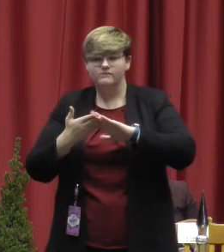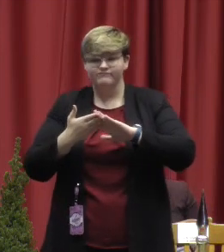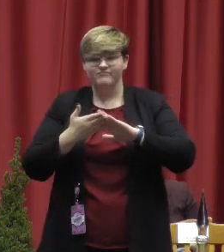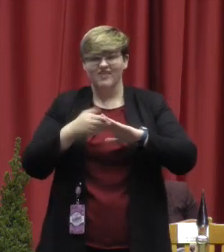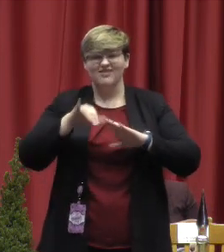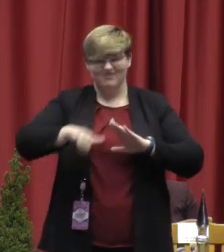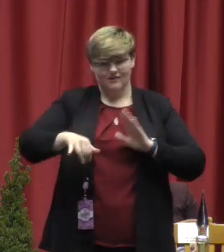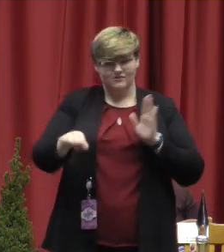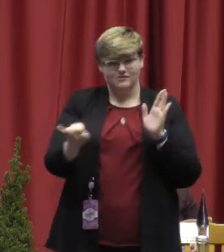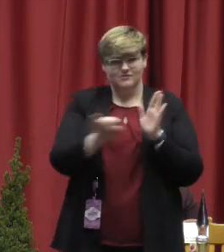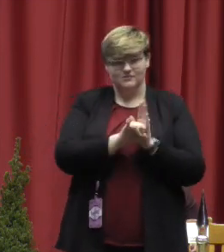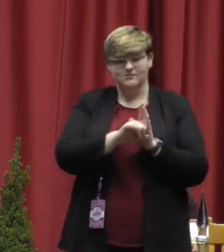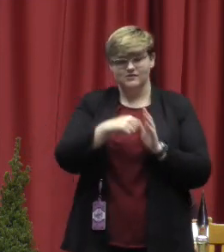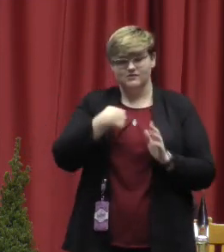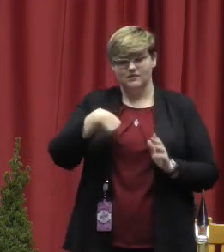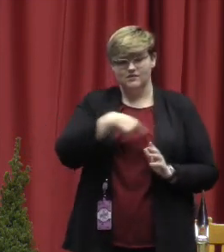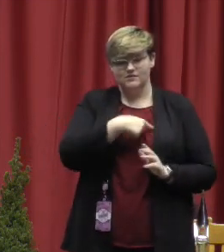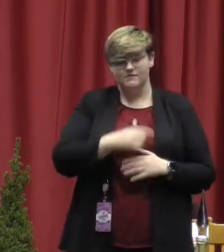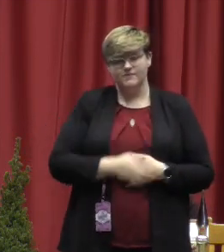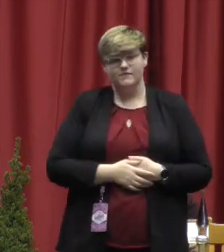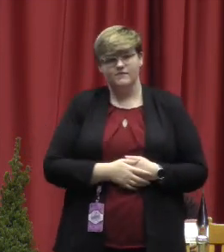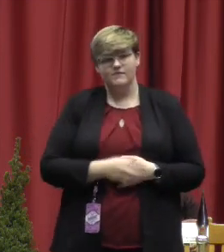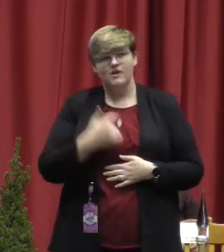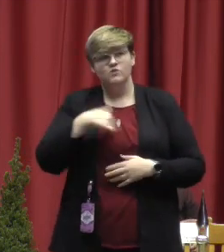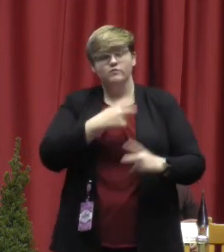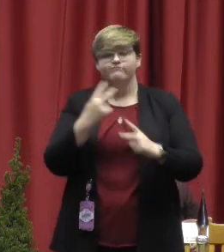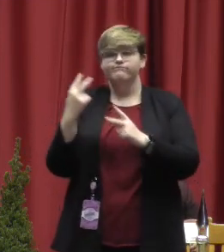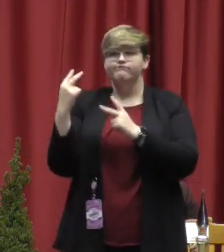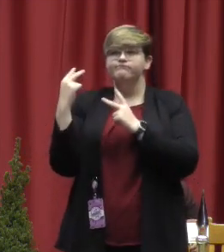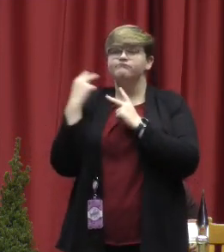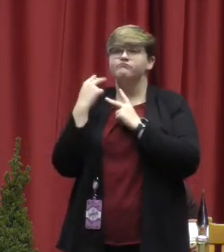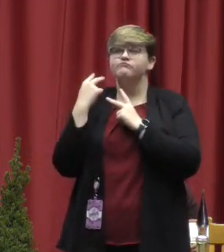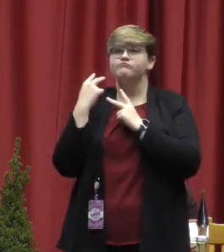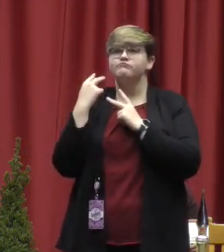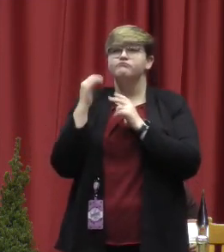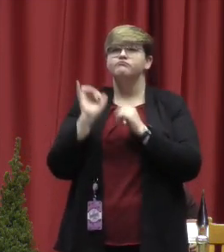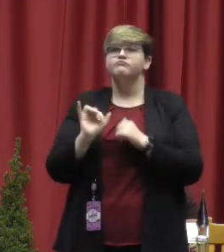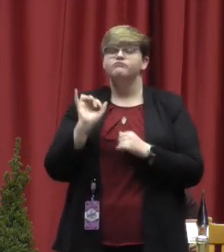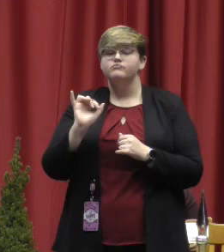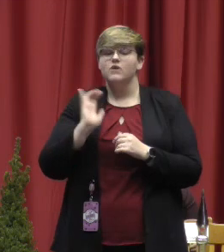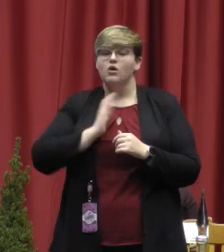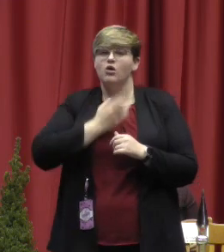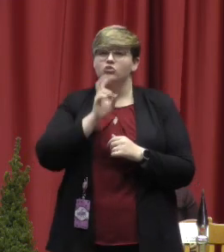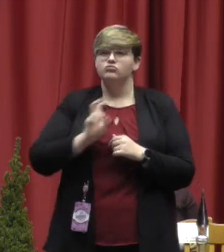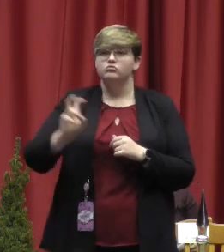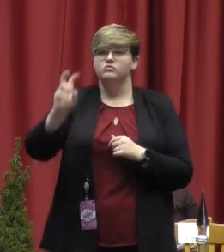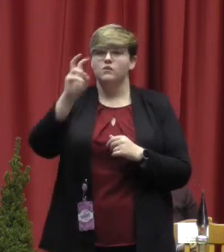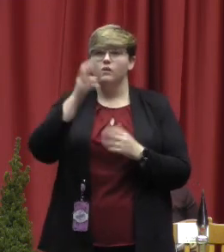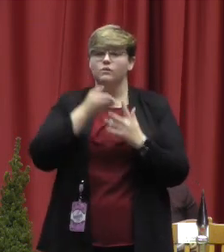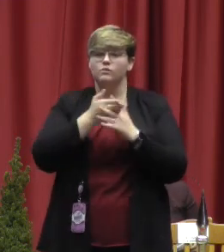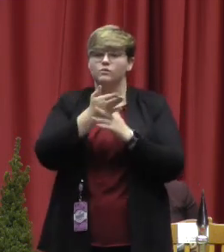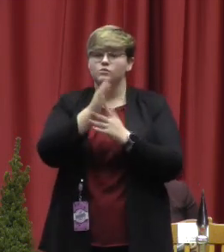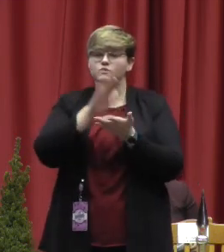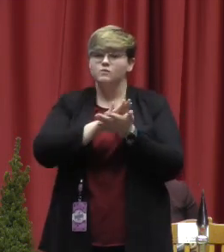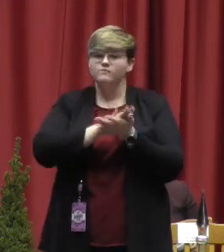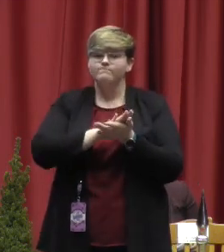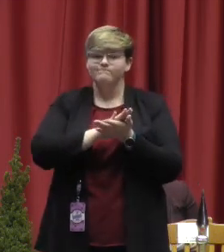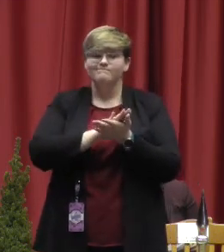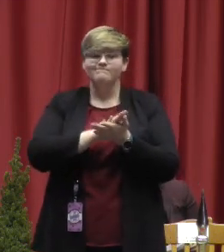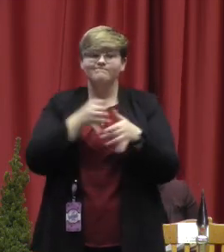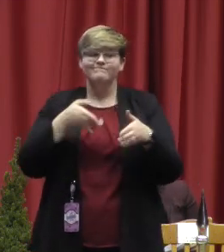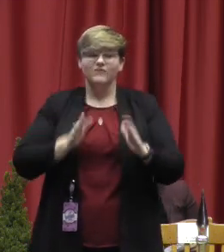are. As we reflect on the memories and hardships we have faced over this journey, let it serve as hope for the